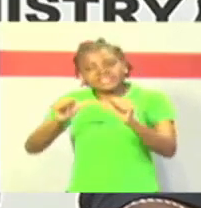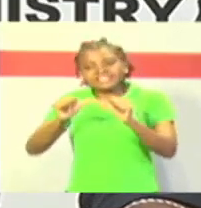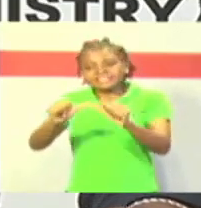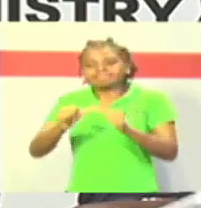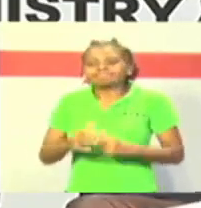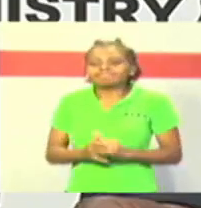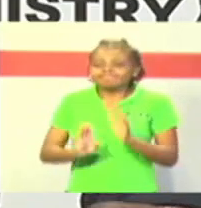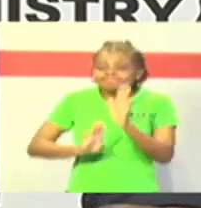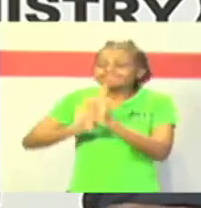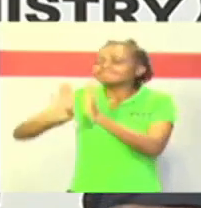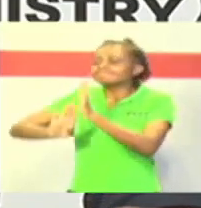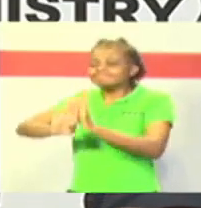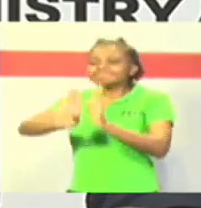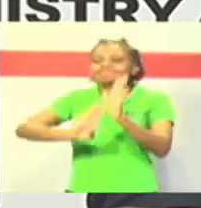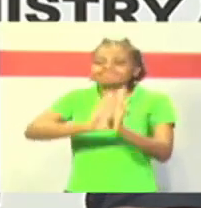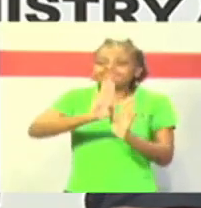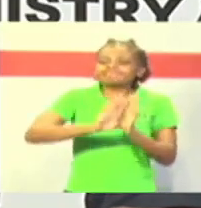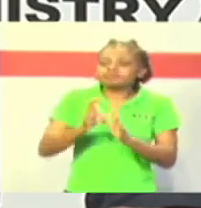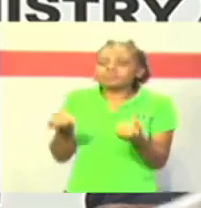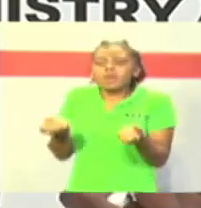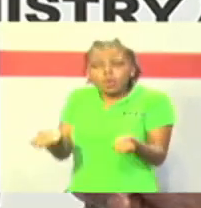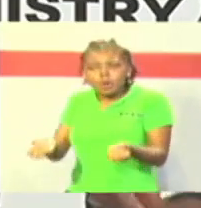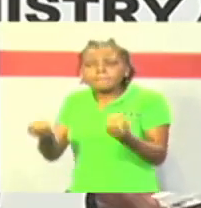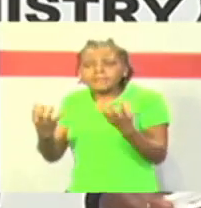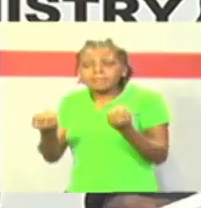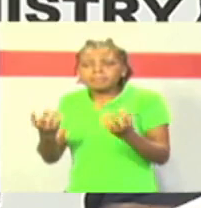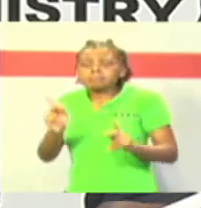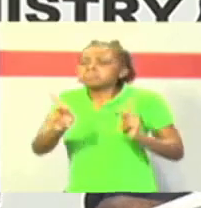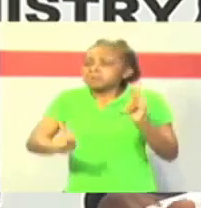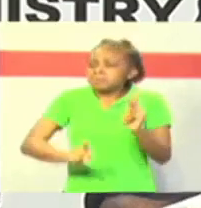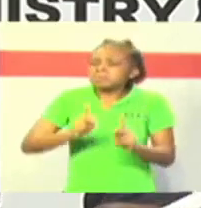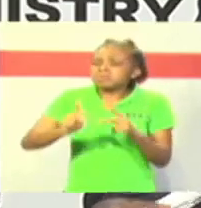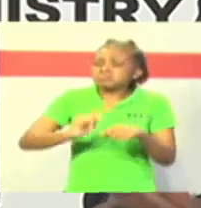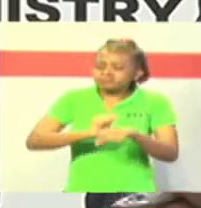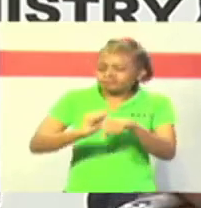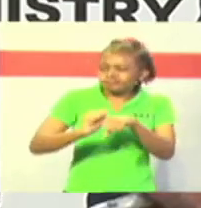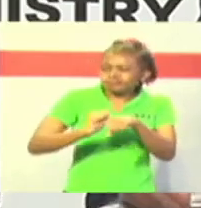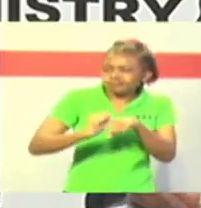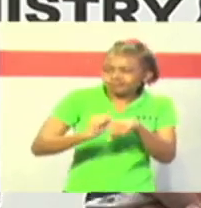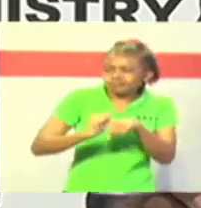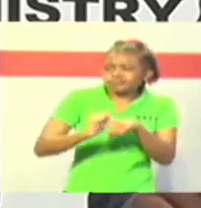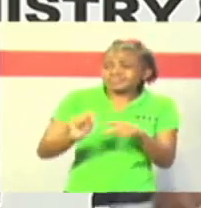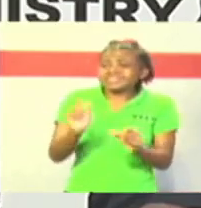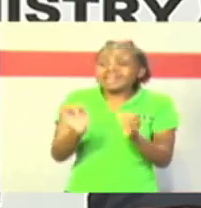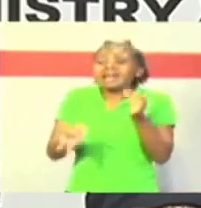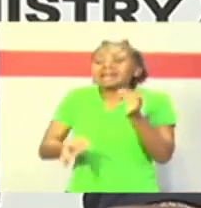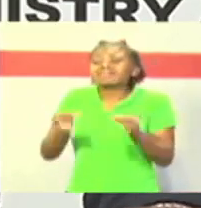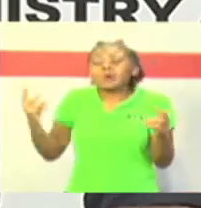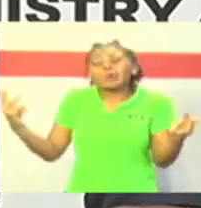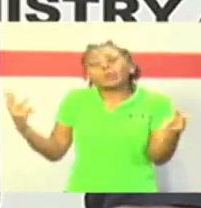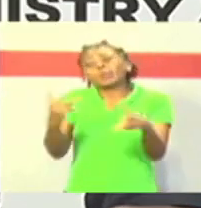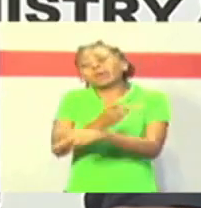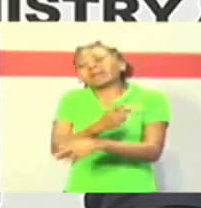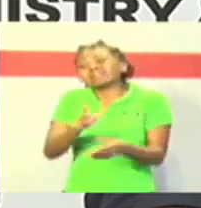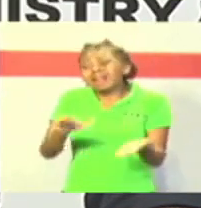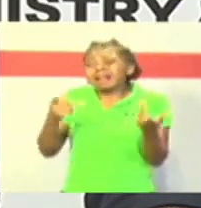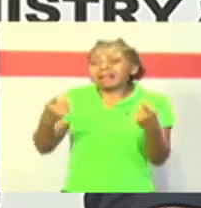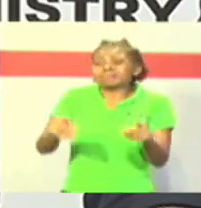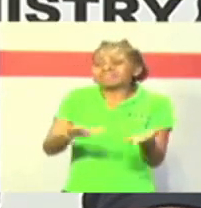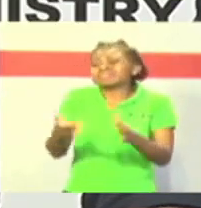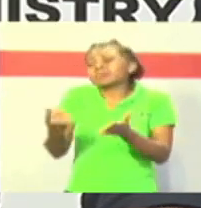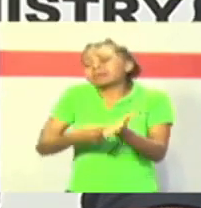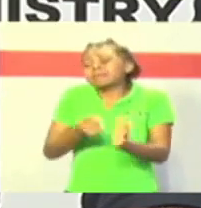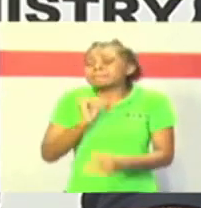capacity for in terms of training for worst case scenarios. So we have practical airway management